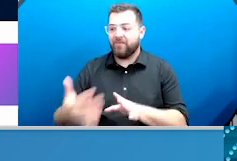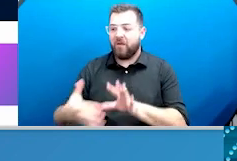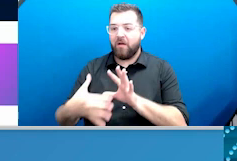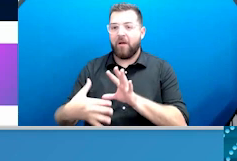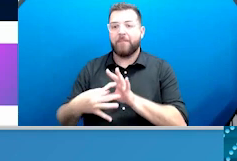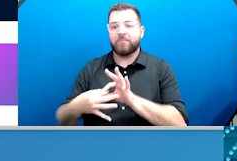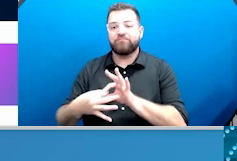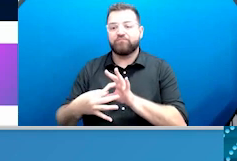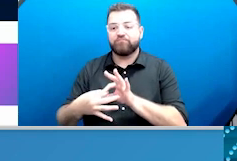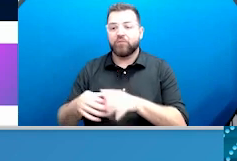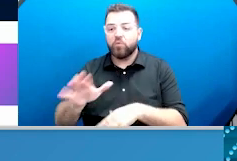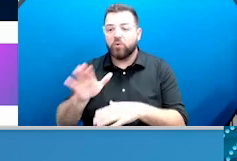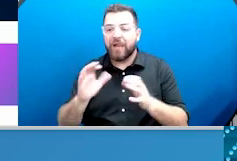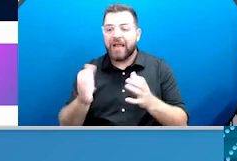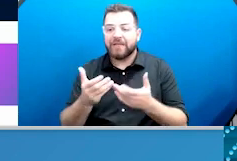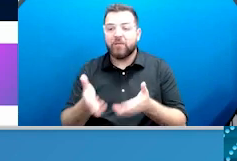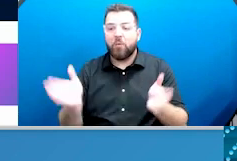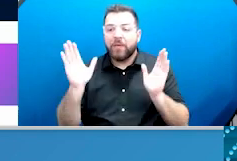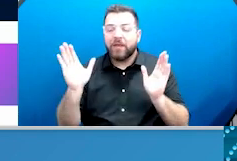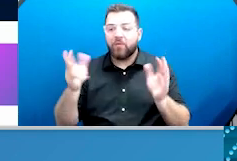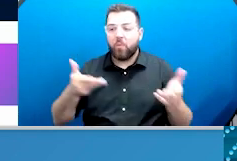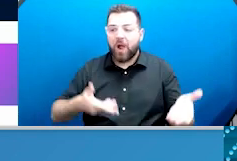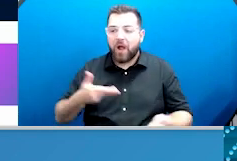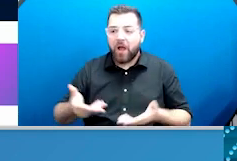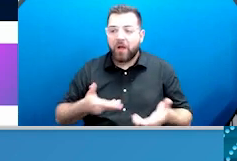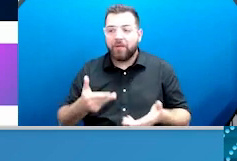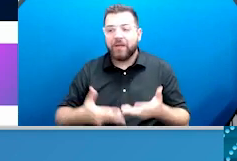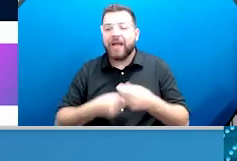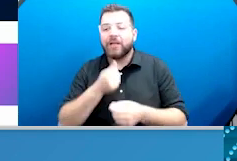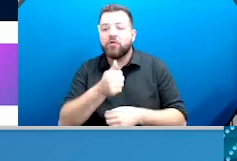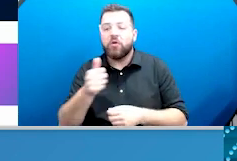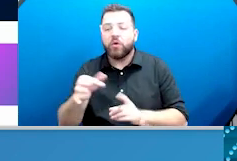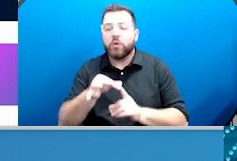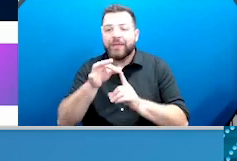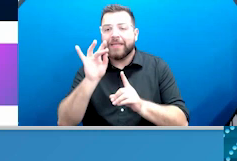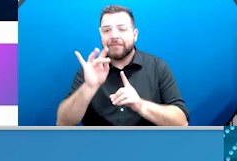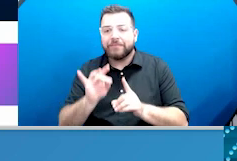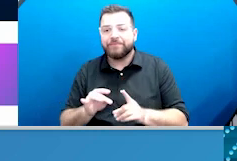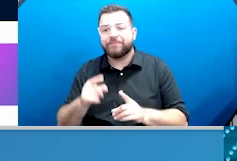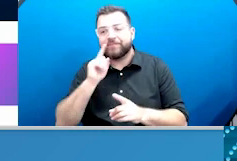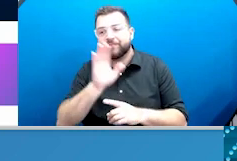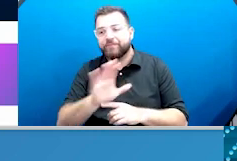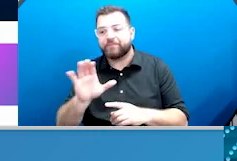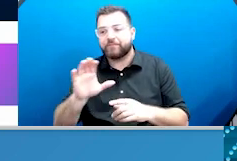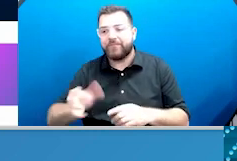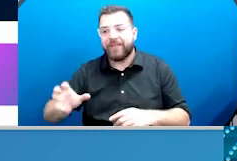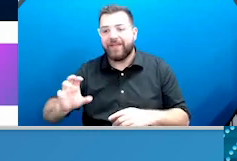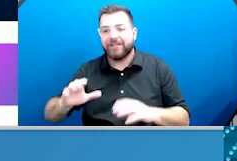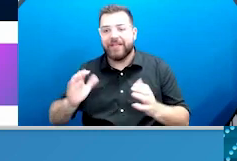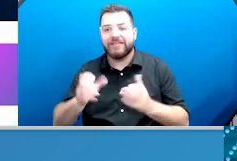and welcoming, putting in your own unique touches into your Canvas courses to create that